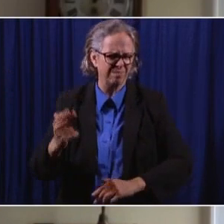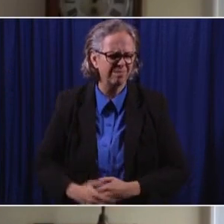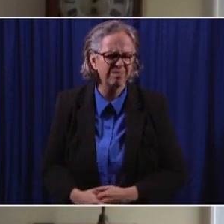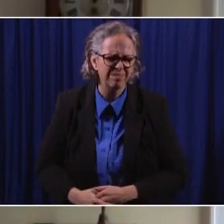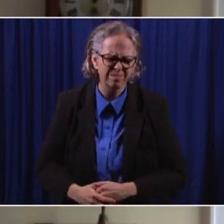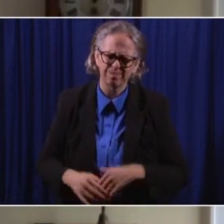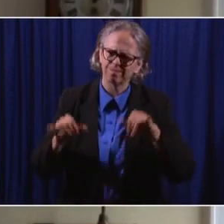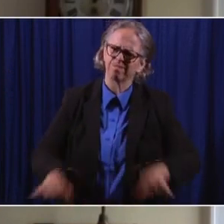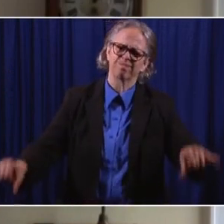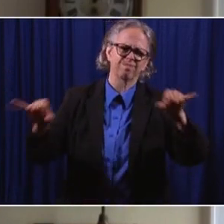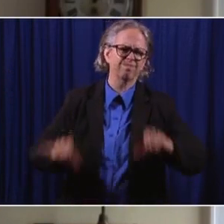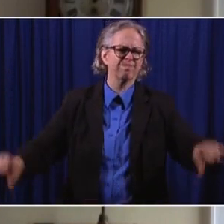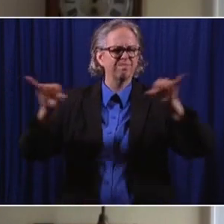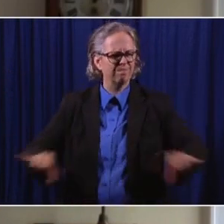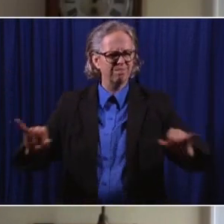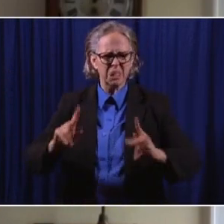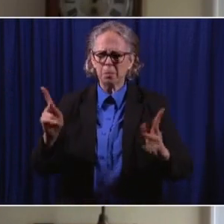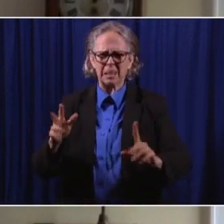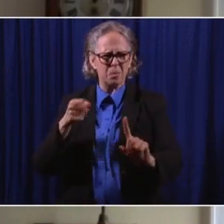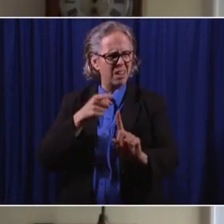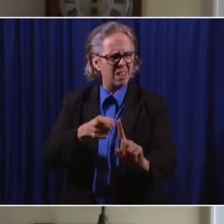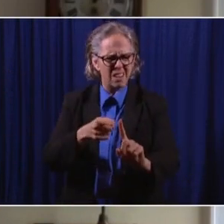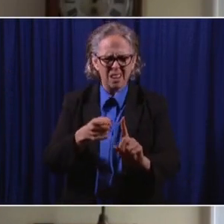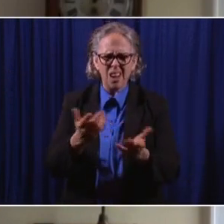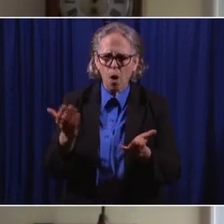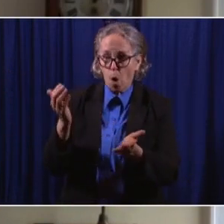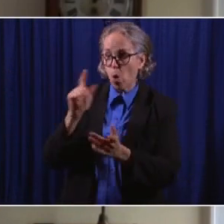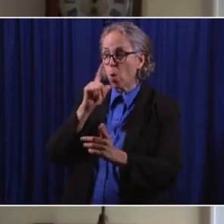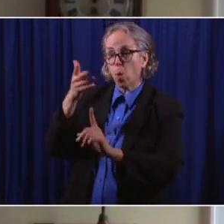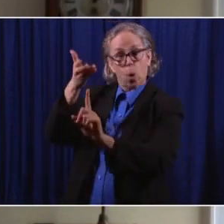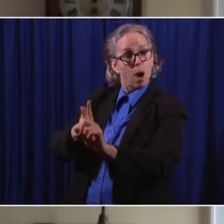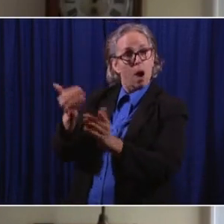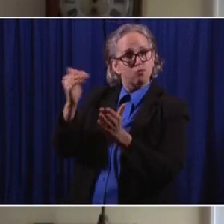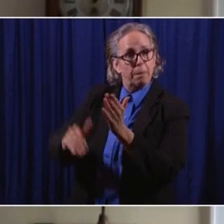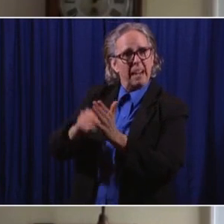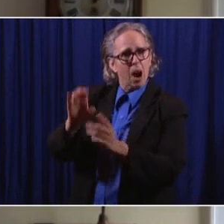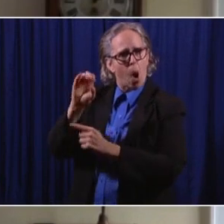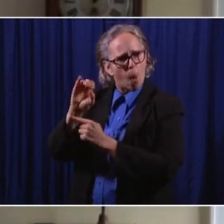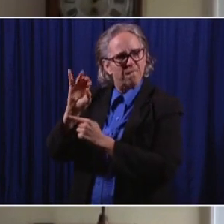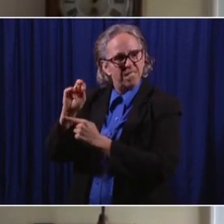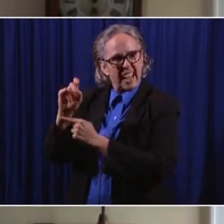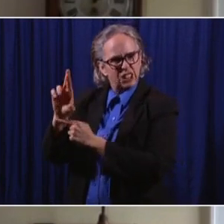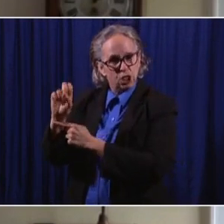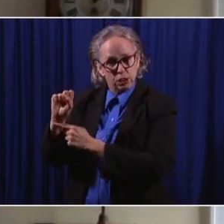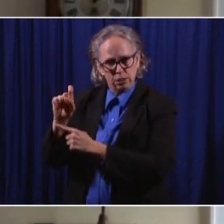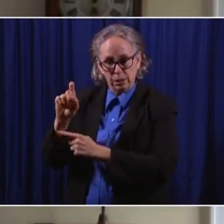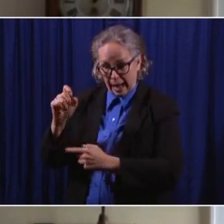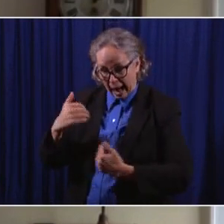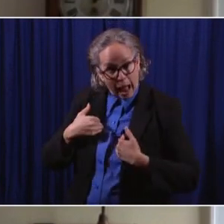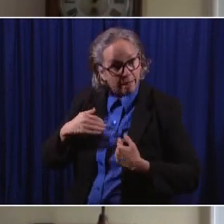repeat offenders, violent offenders who have a gun, and they have no right to have a gun.